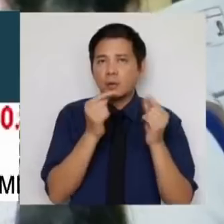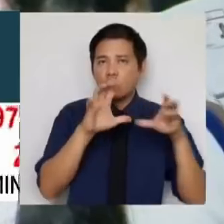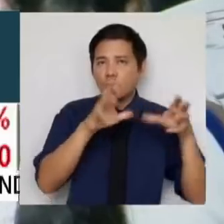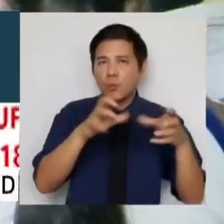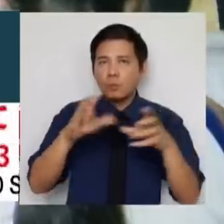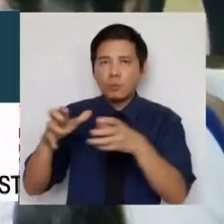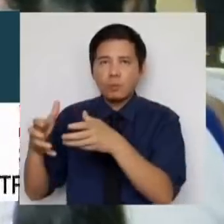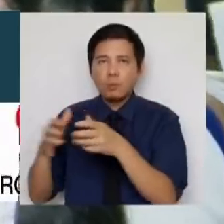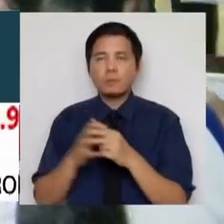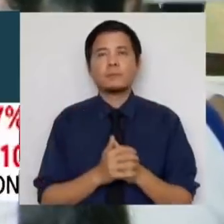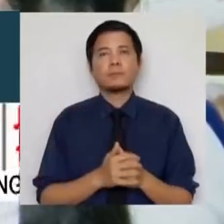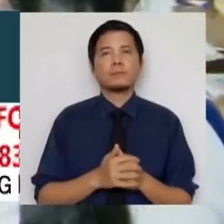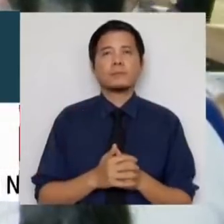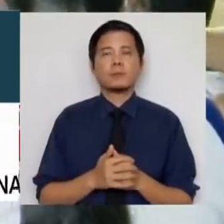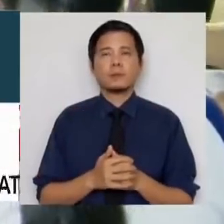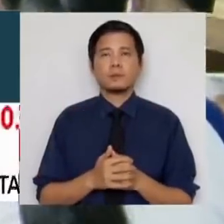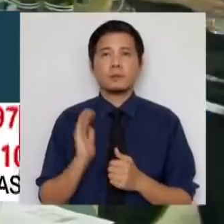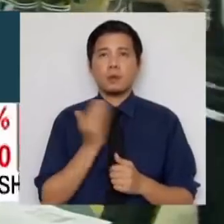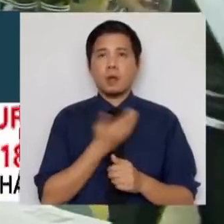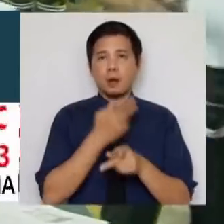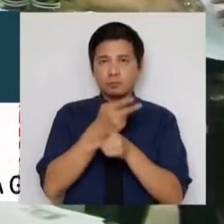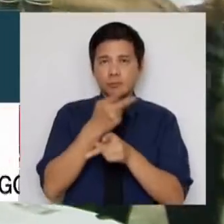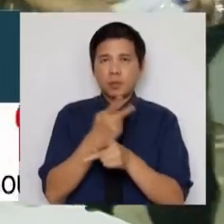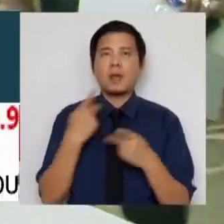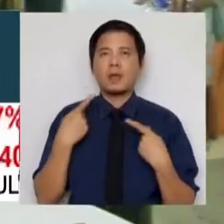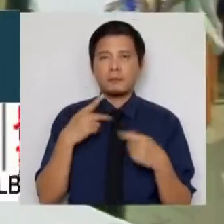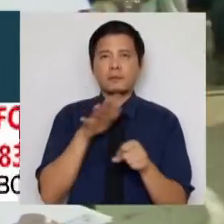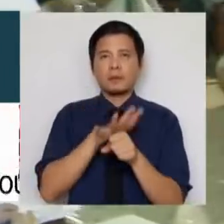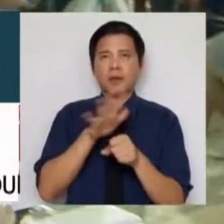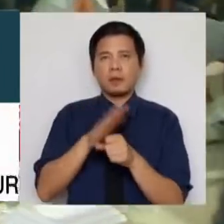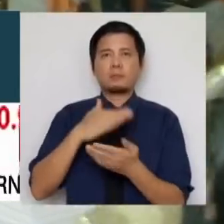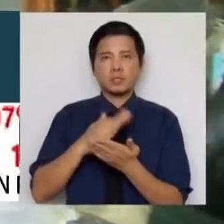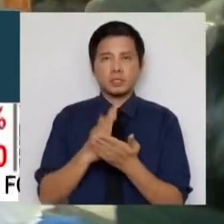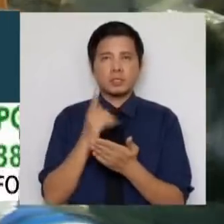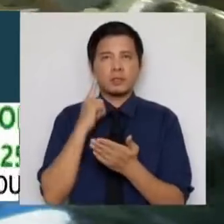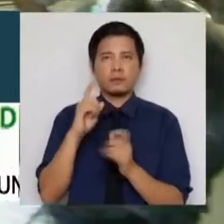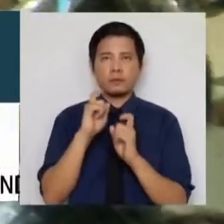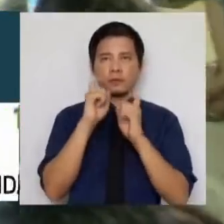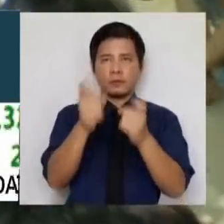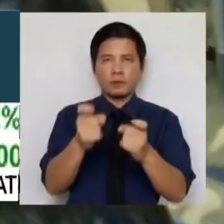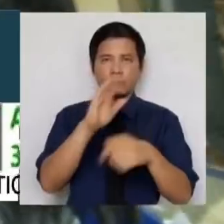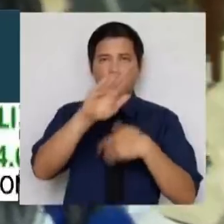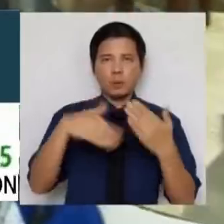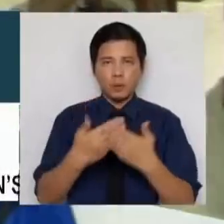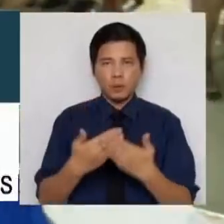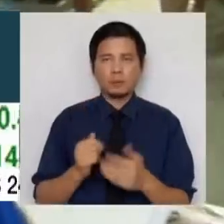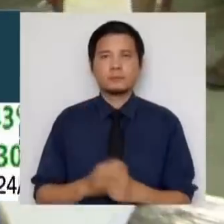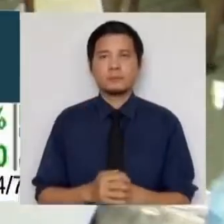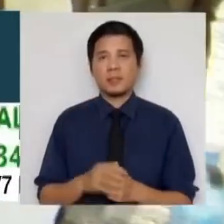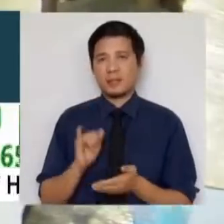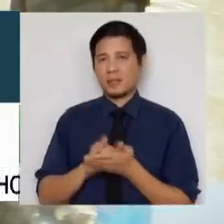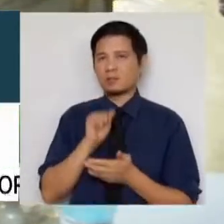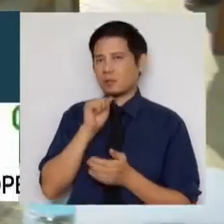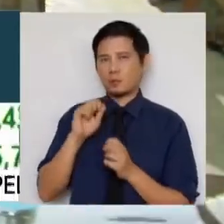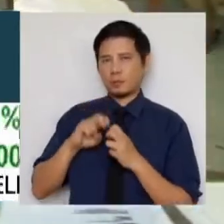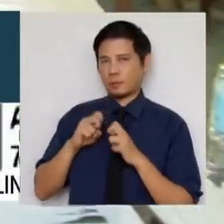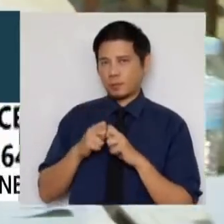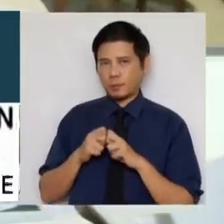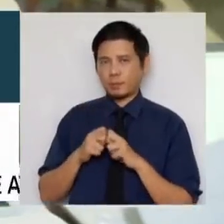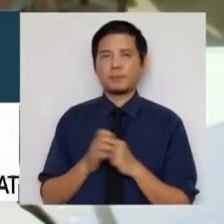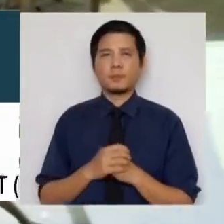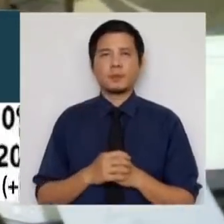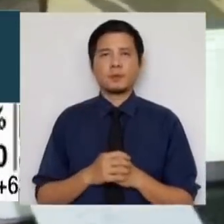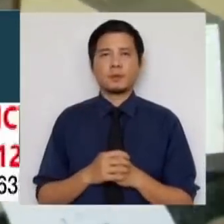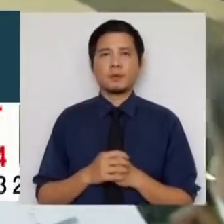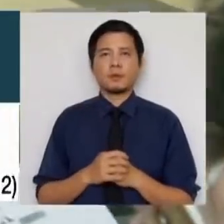our calculations, there is enough funds to cover for everyone's needs. So that is not the problem. And that's probably one thing I would also like